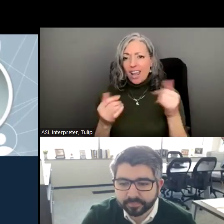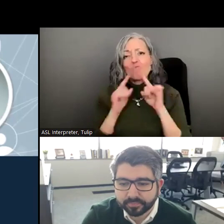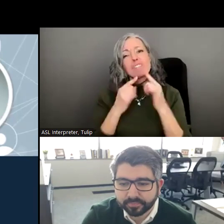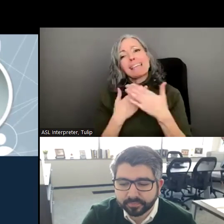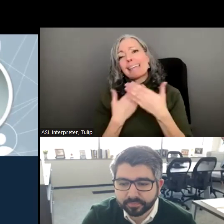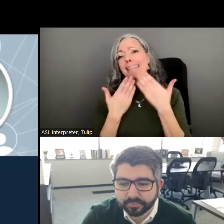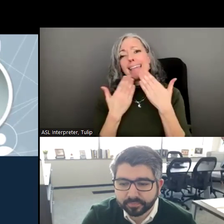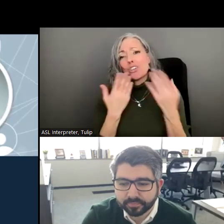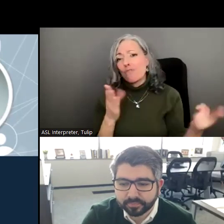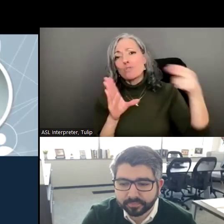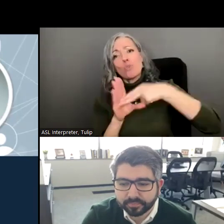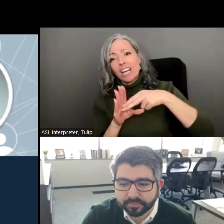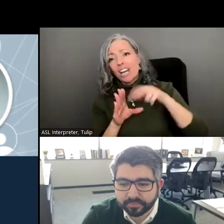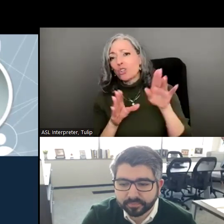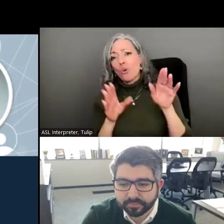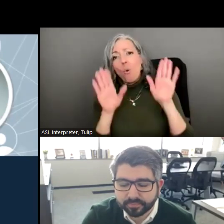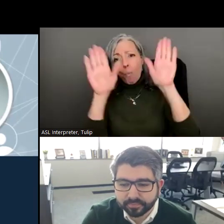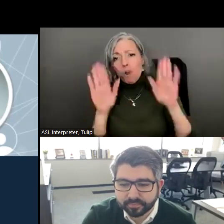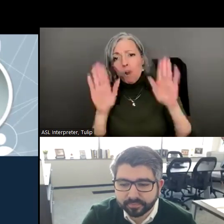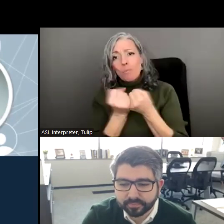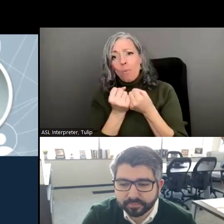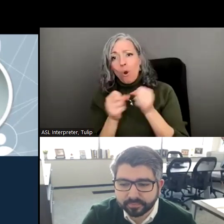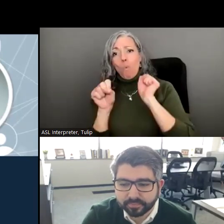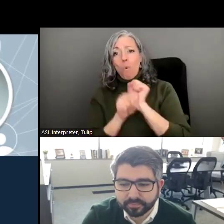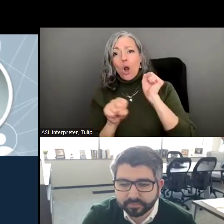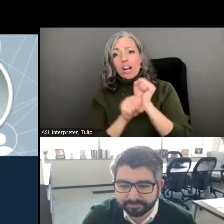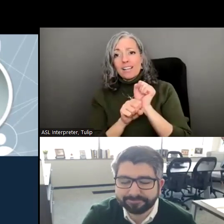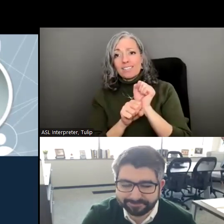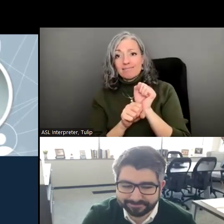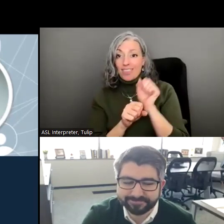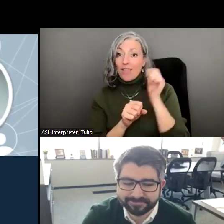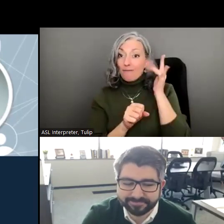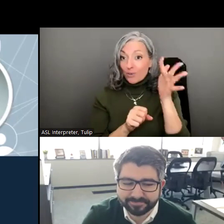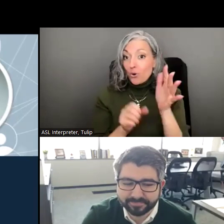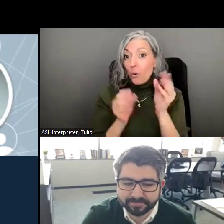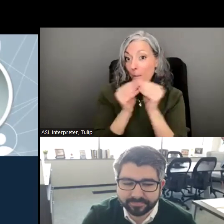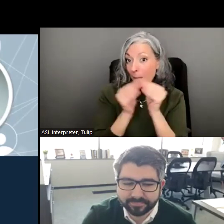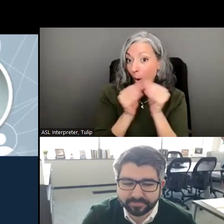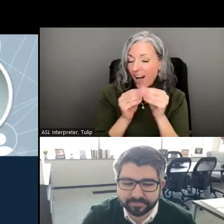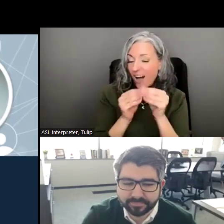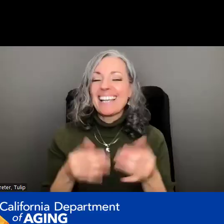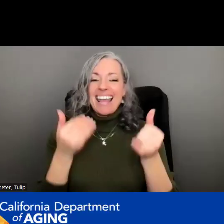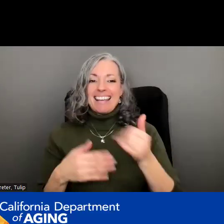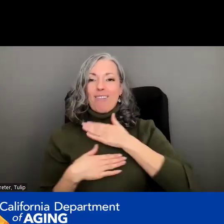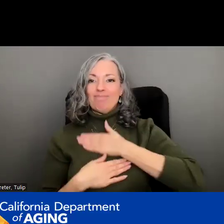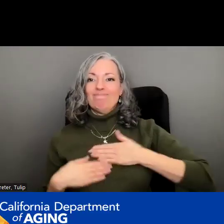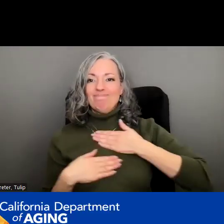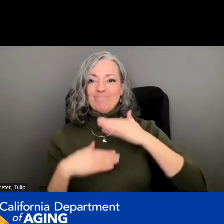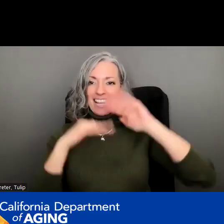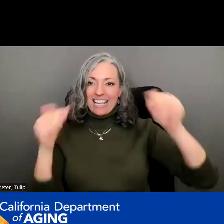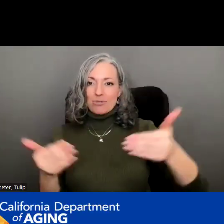joining us and for your tremendous support of this work. More to come. And now it is my pleasure to